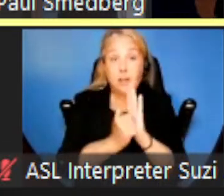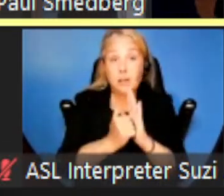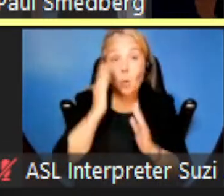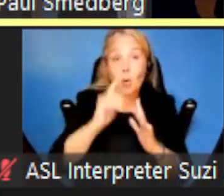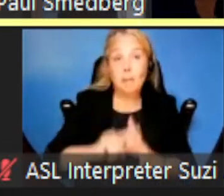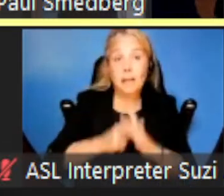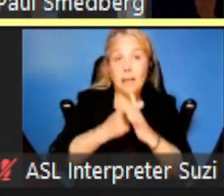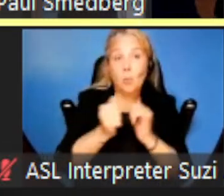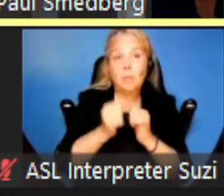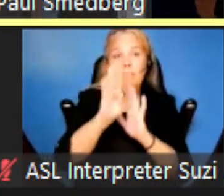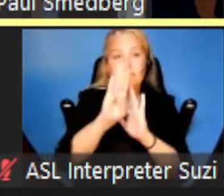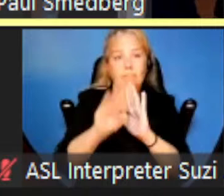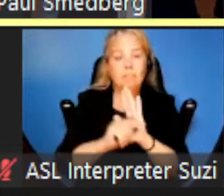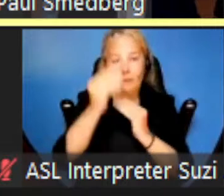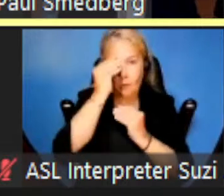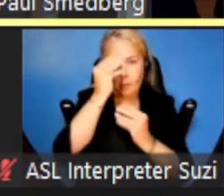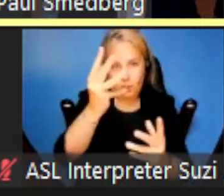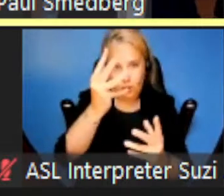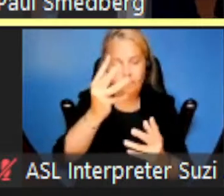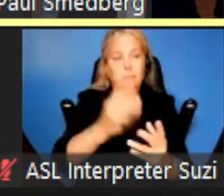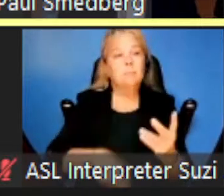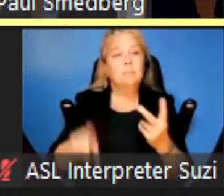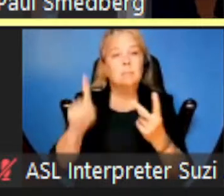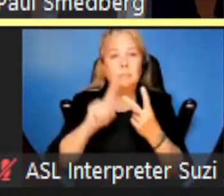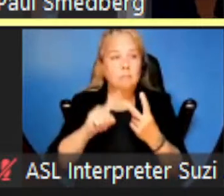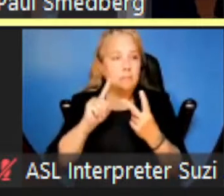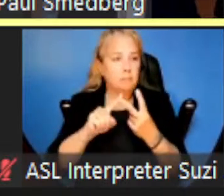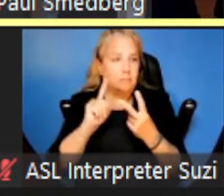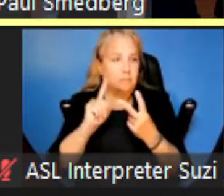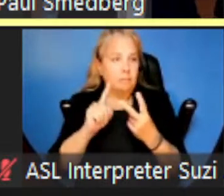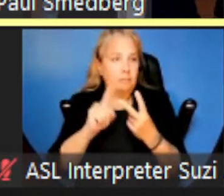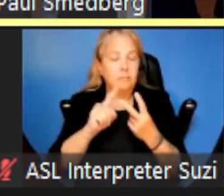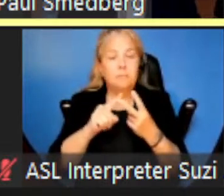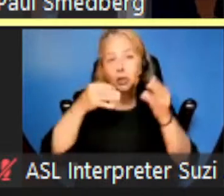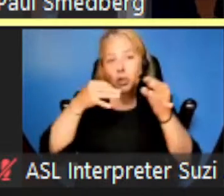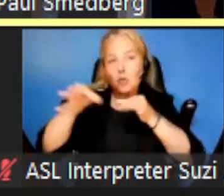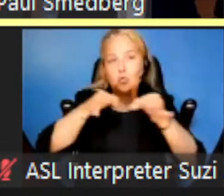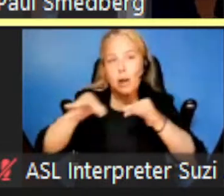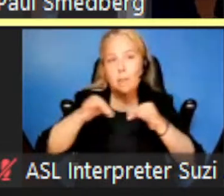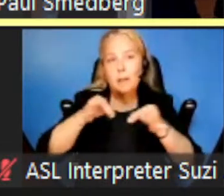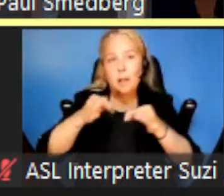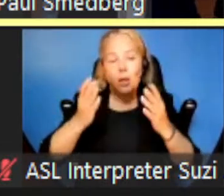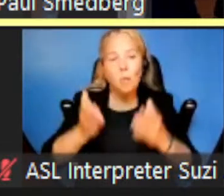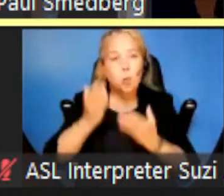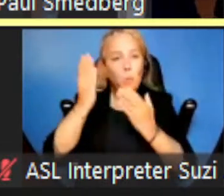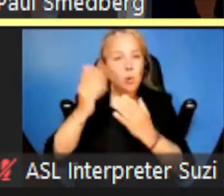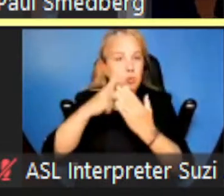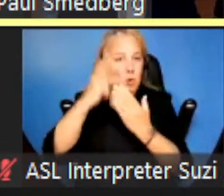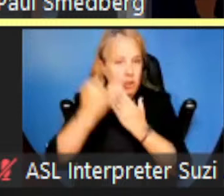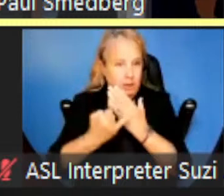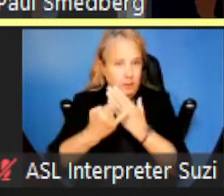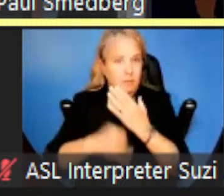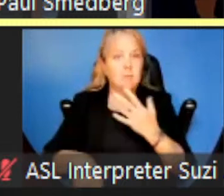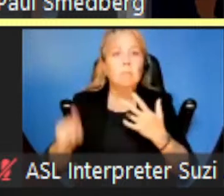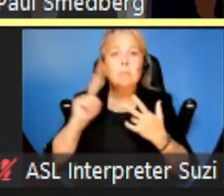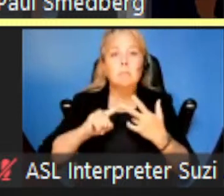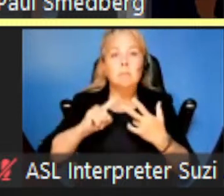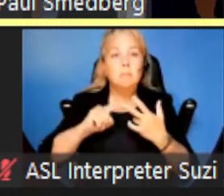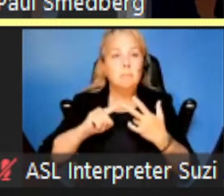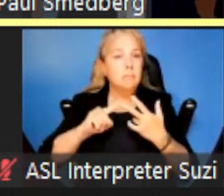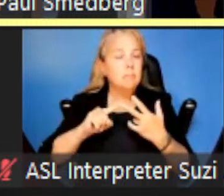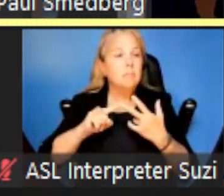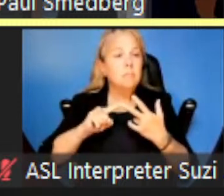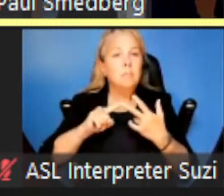some background information, then move to describing the proposed project, followed by